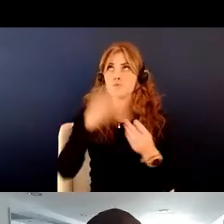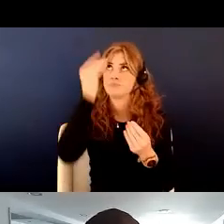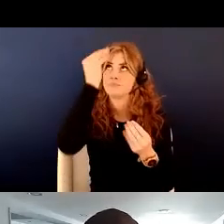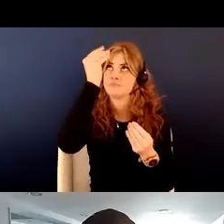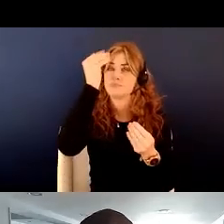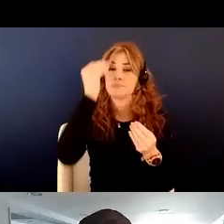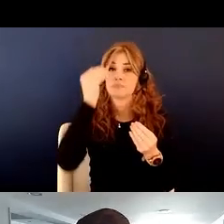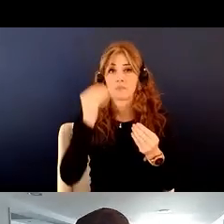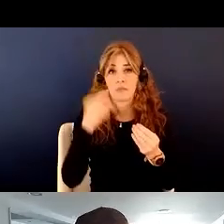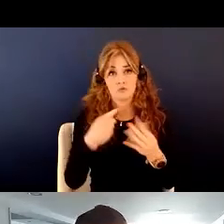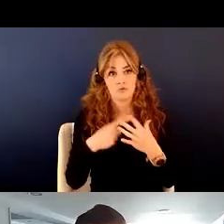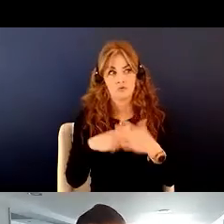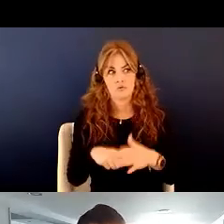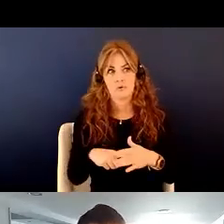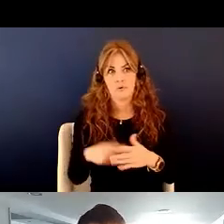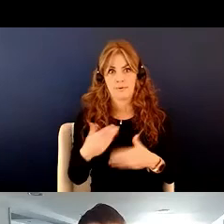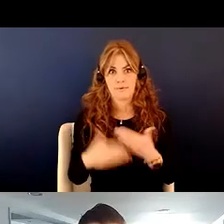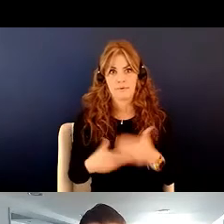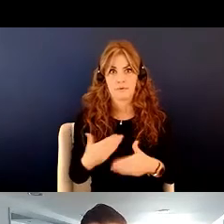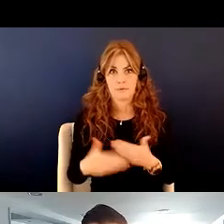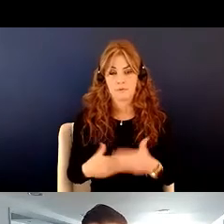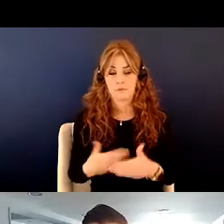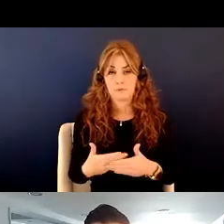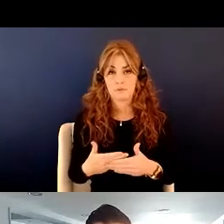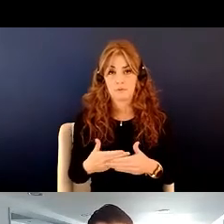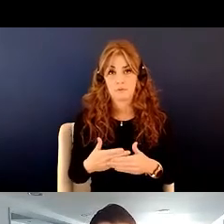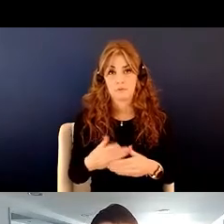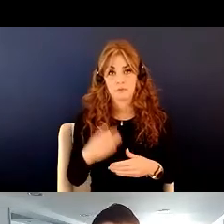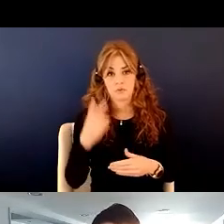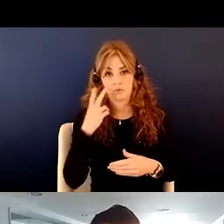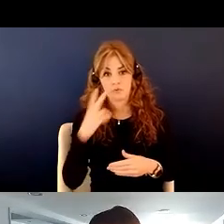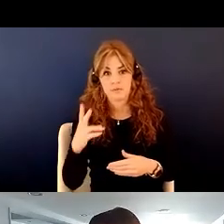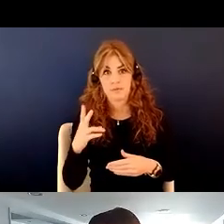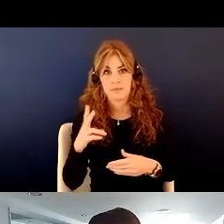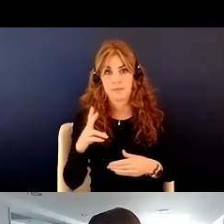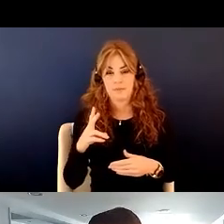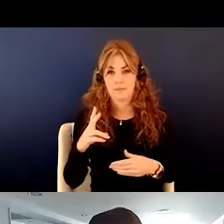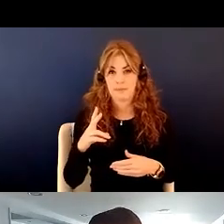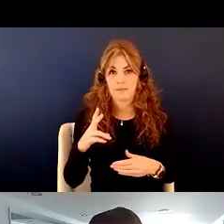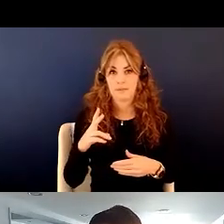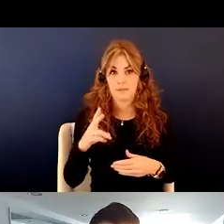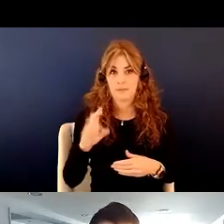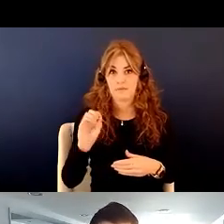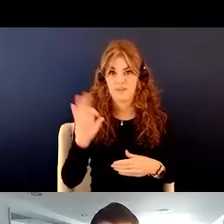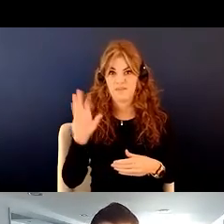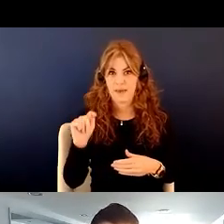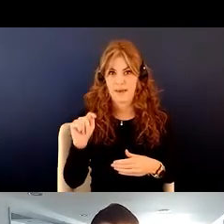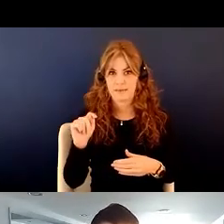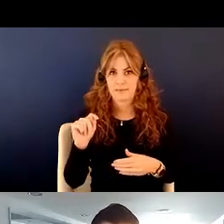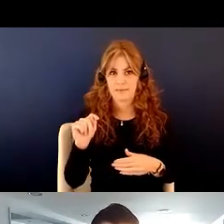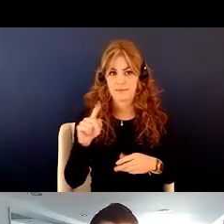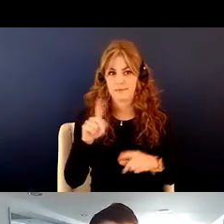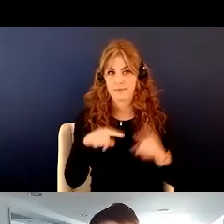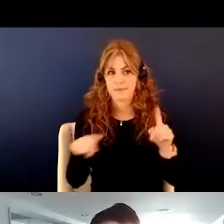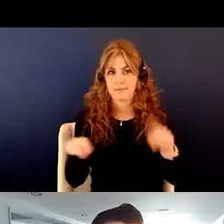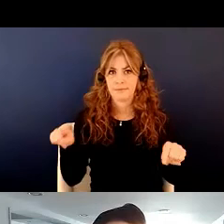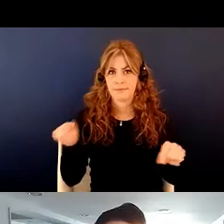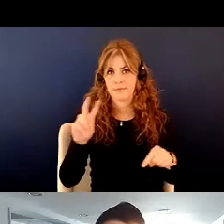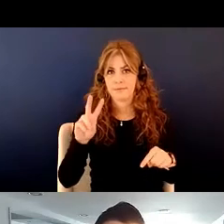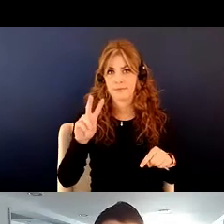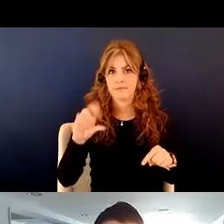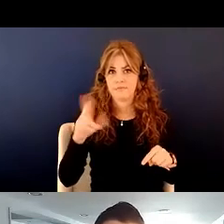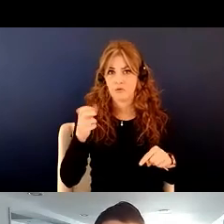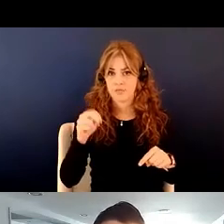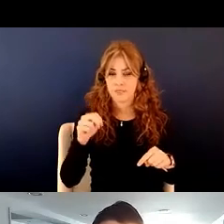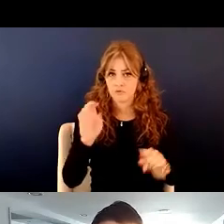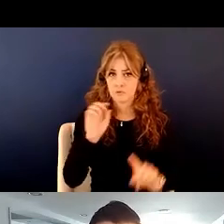as you're getting started is, when you see variation in effects, is it plausible that the variation is simply